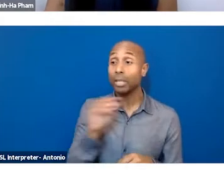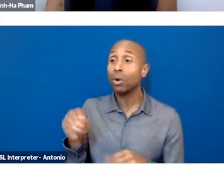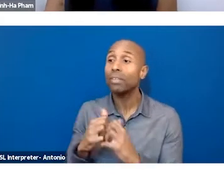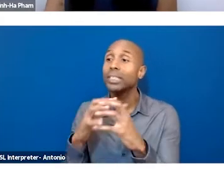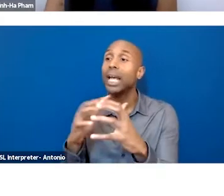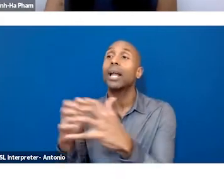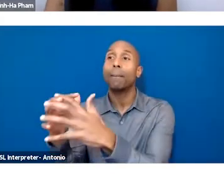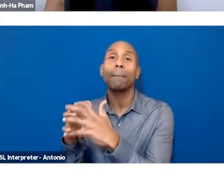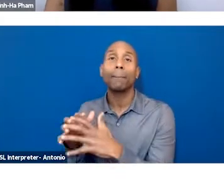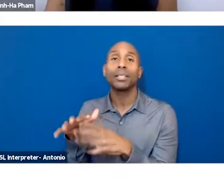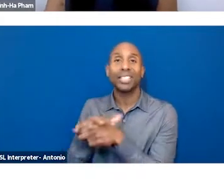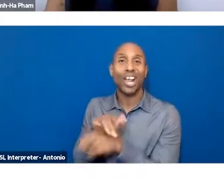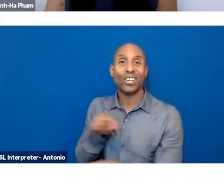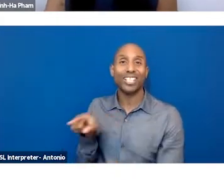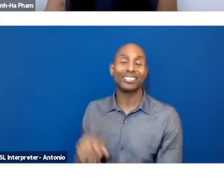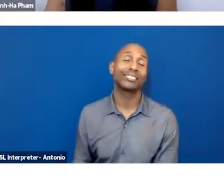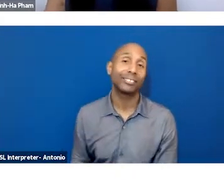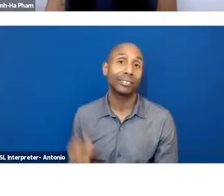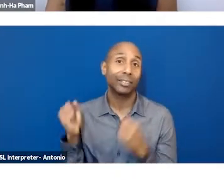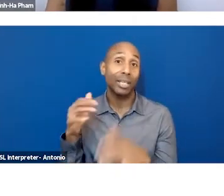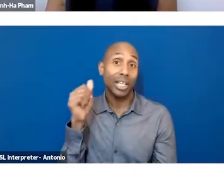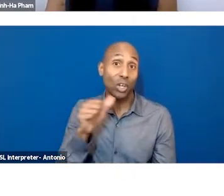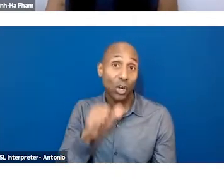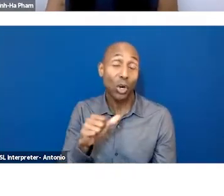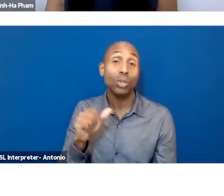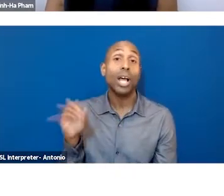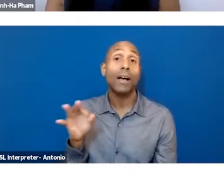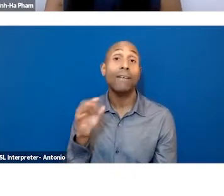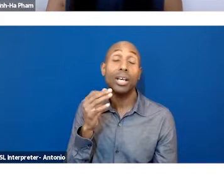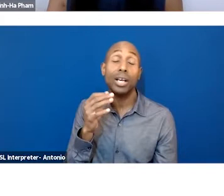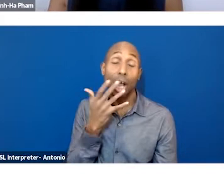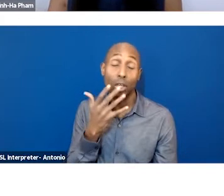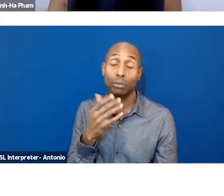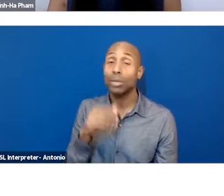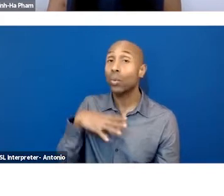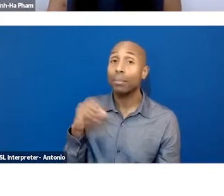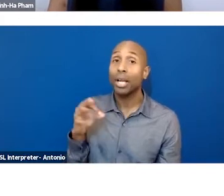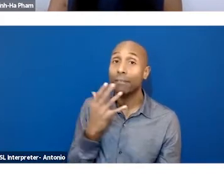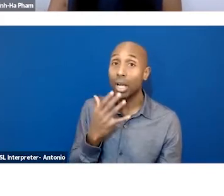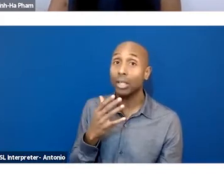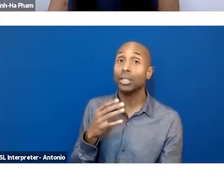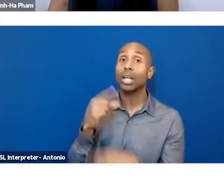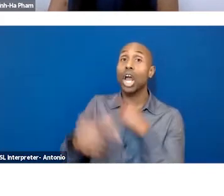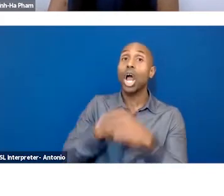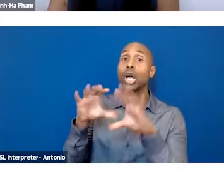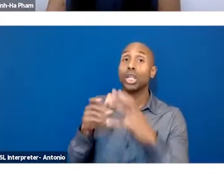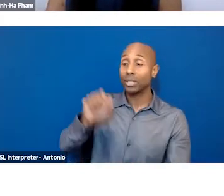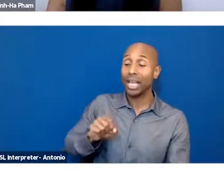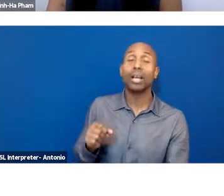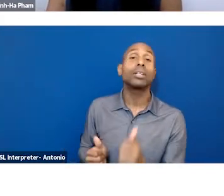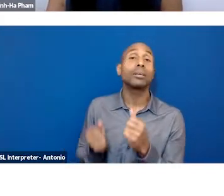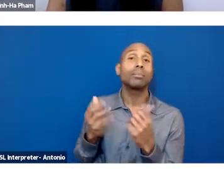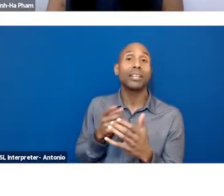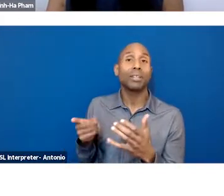today women and girls of color in and of the global South continue to be the largest demographic group in the global